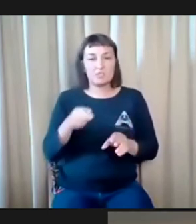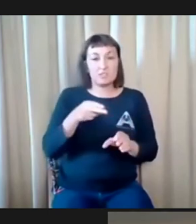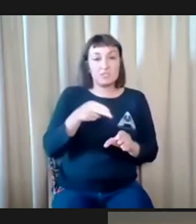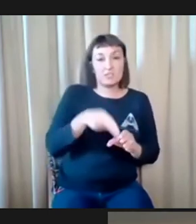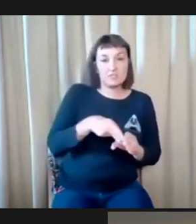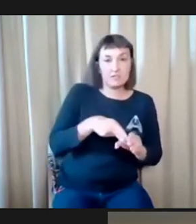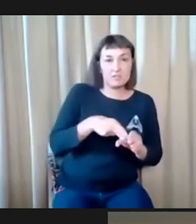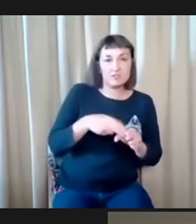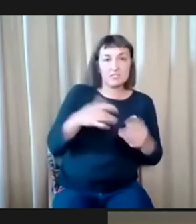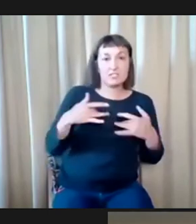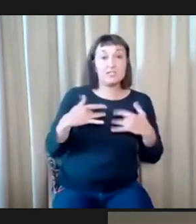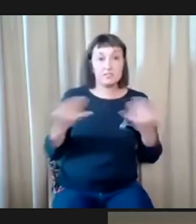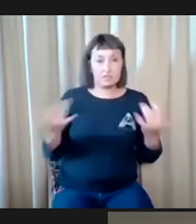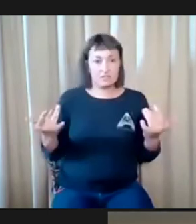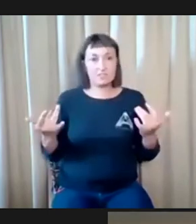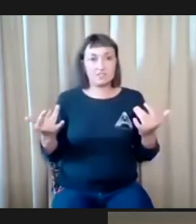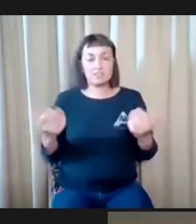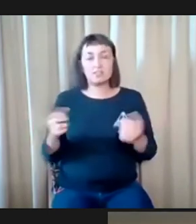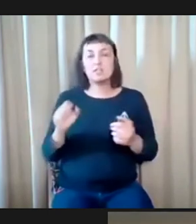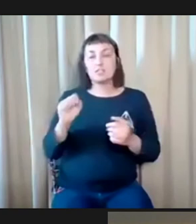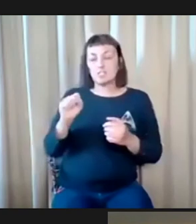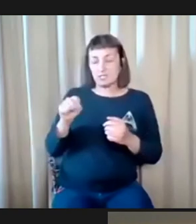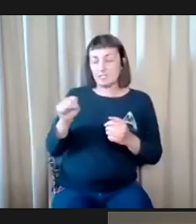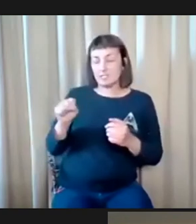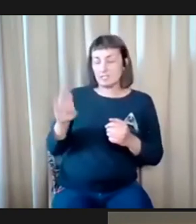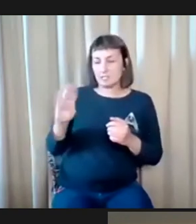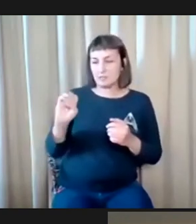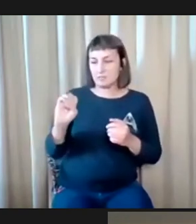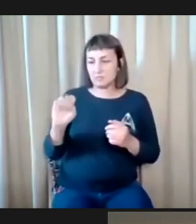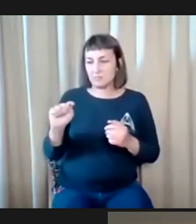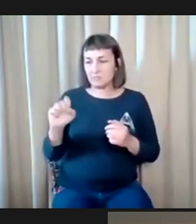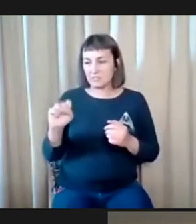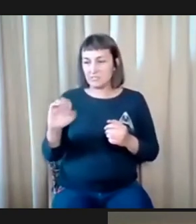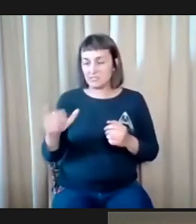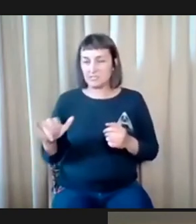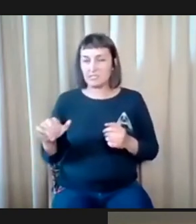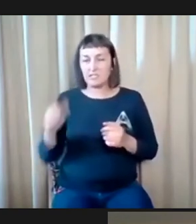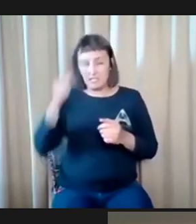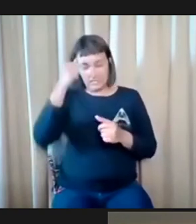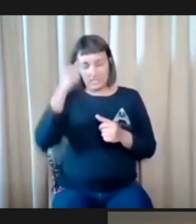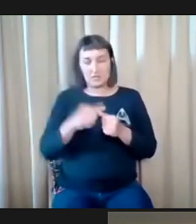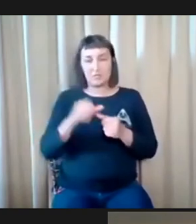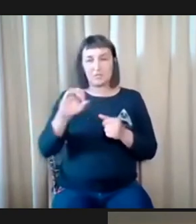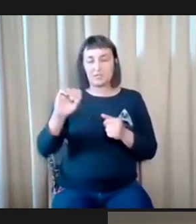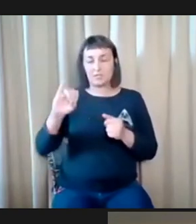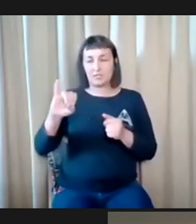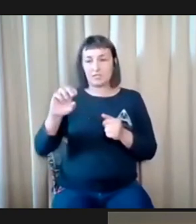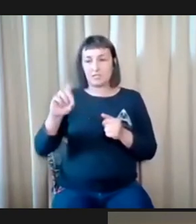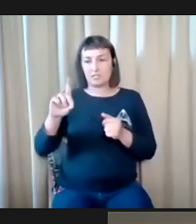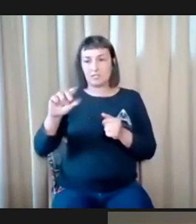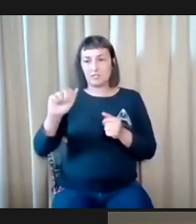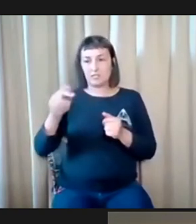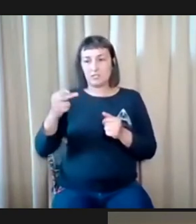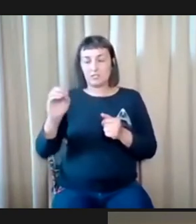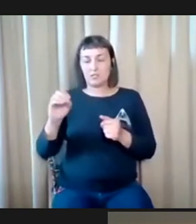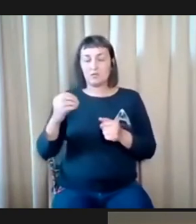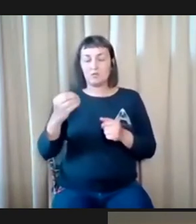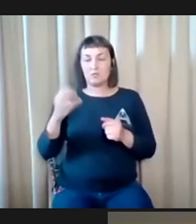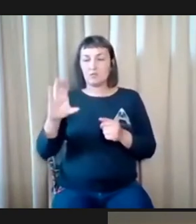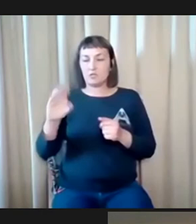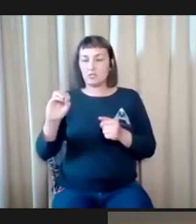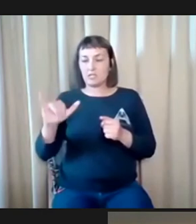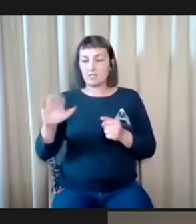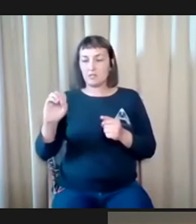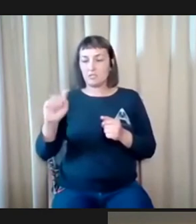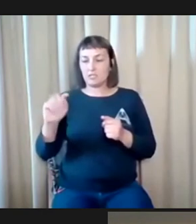nailed it. I was about to say that, you know, I was just remembering that in Idaho, where wolves were targeted in killing contests, they allowed participants as